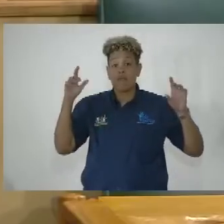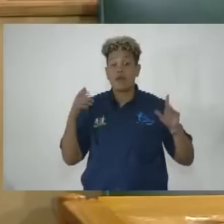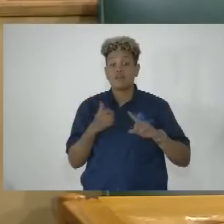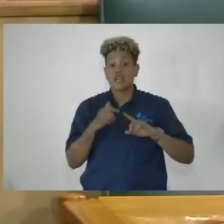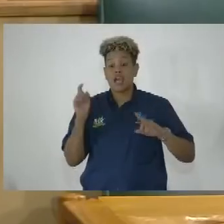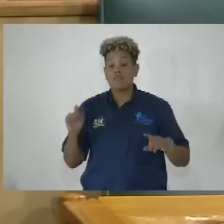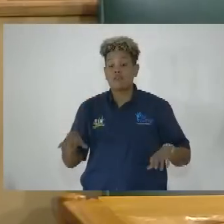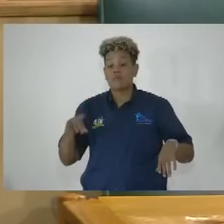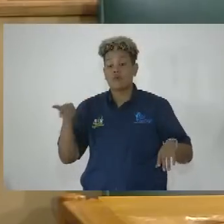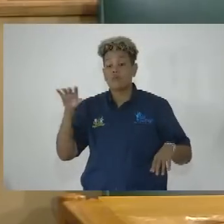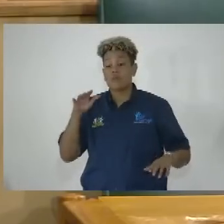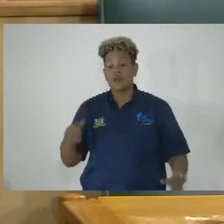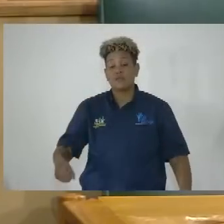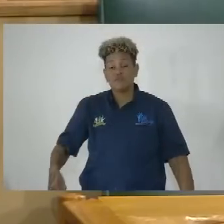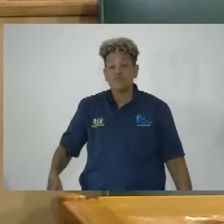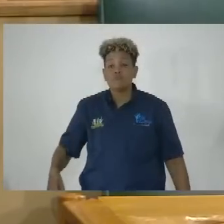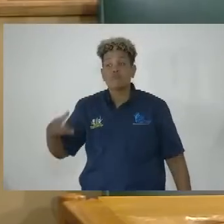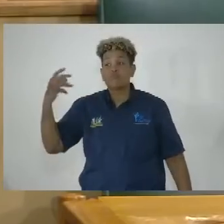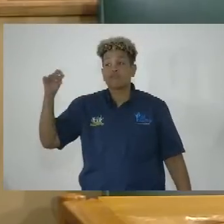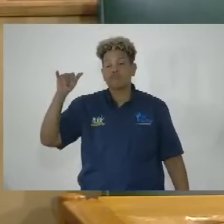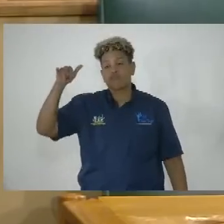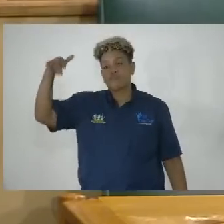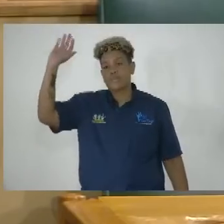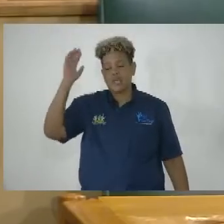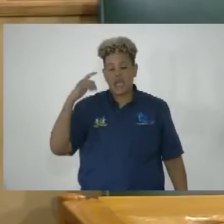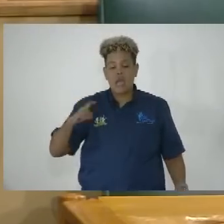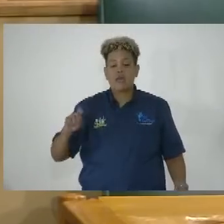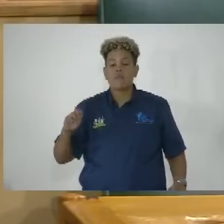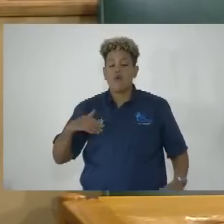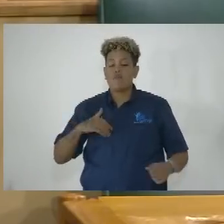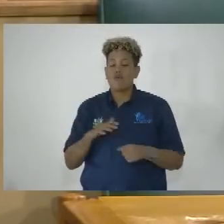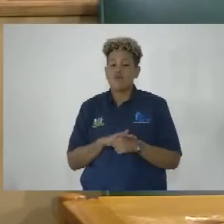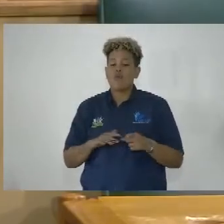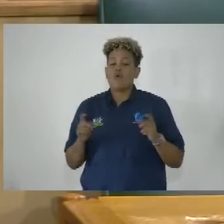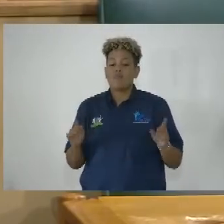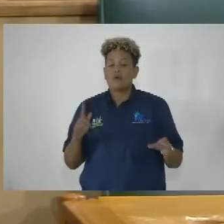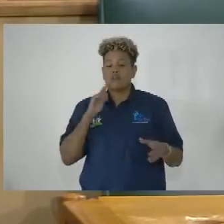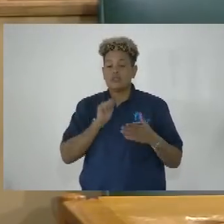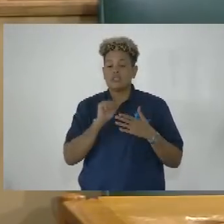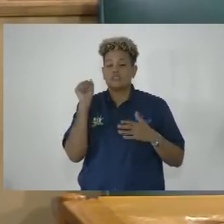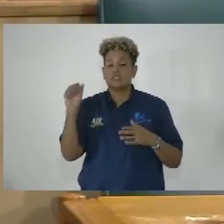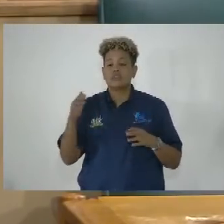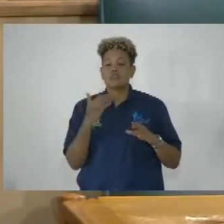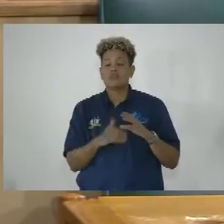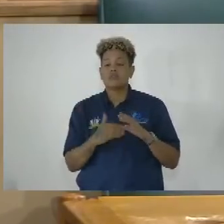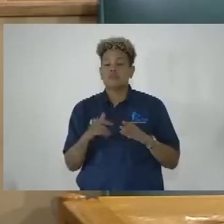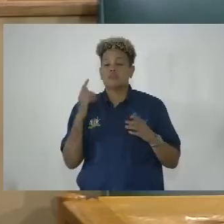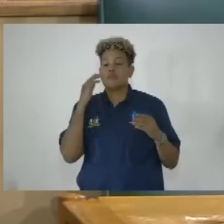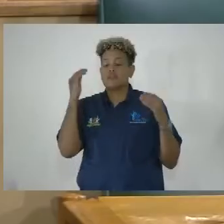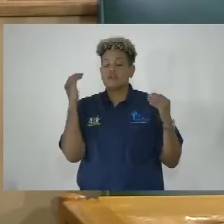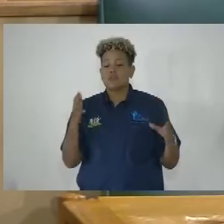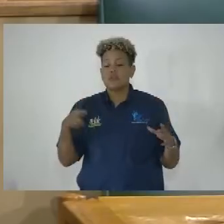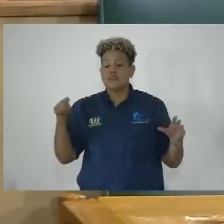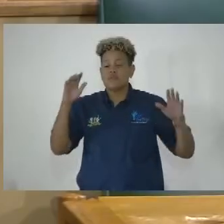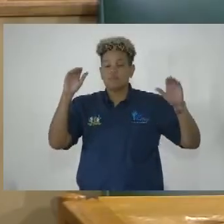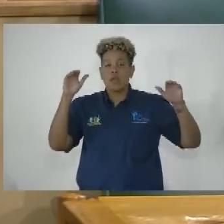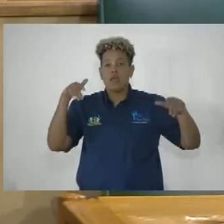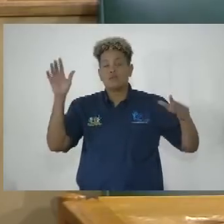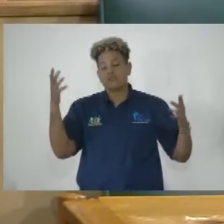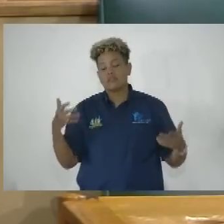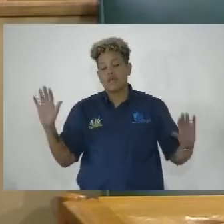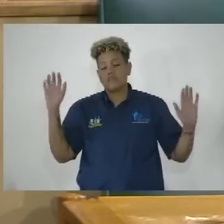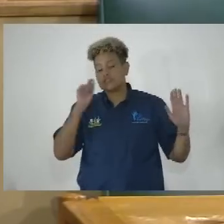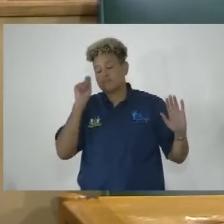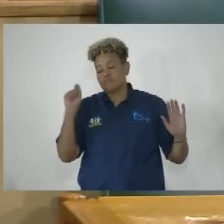pick up their briefcases and head to the airport. Or if they have local managers, just send them an email and tell them that that's that.